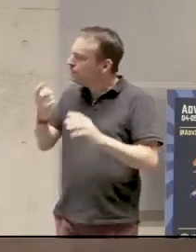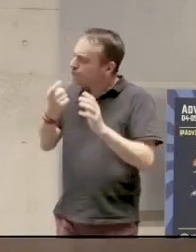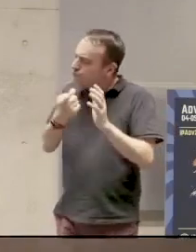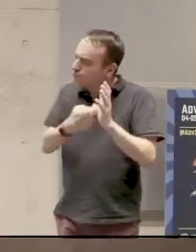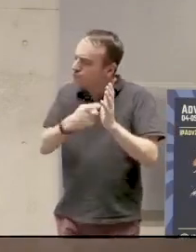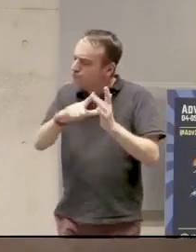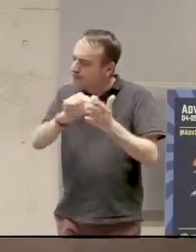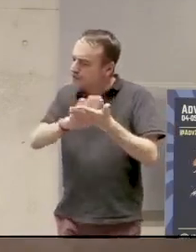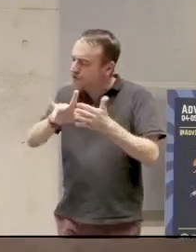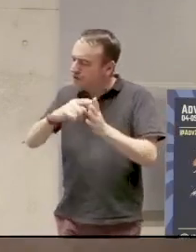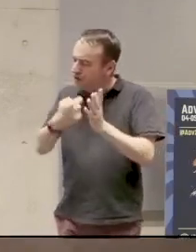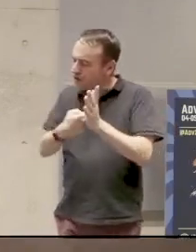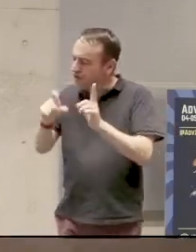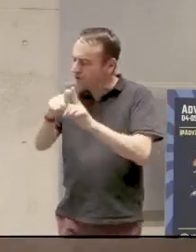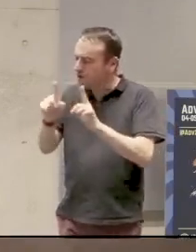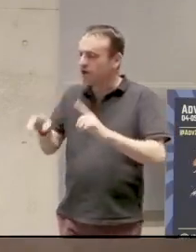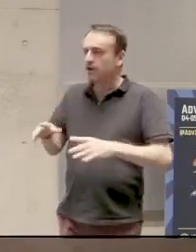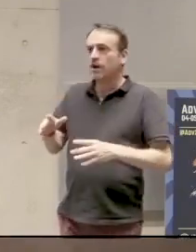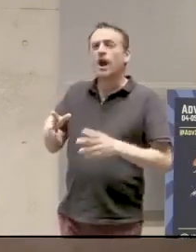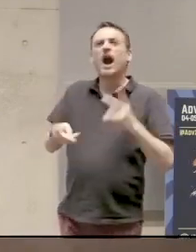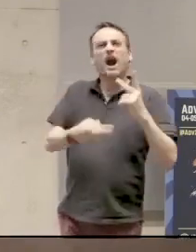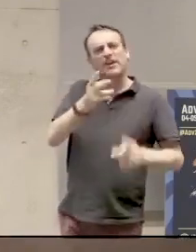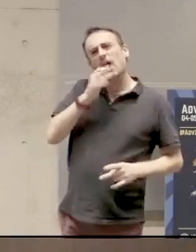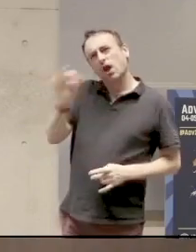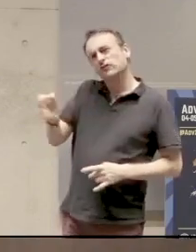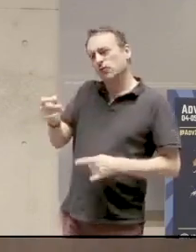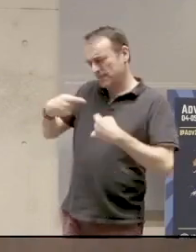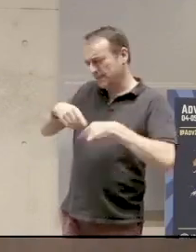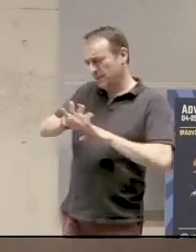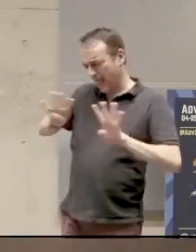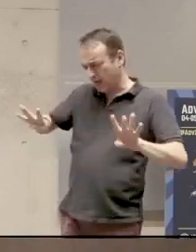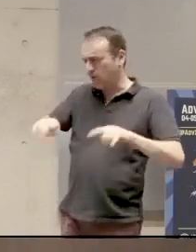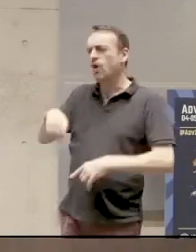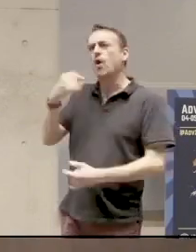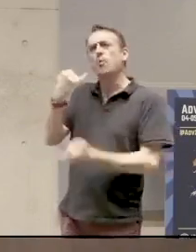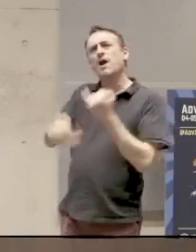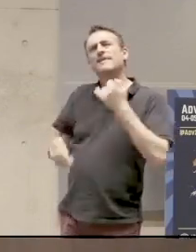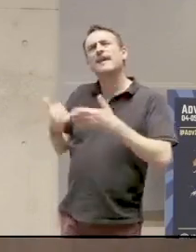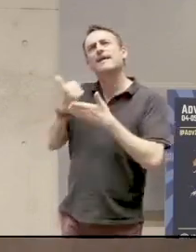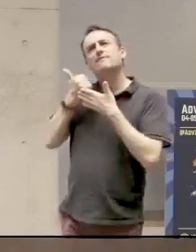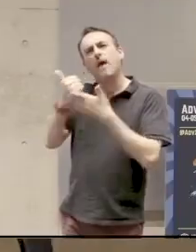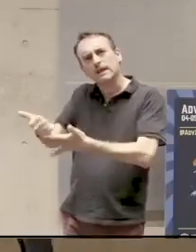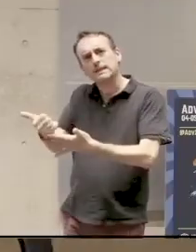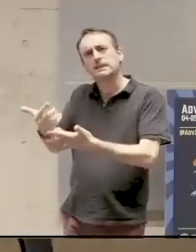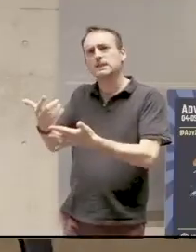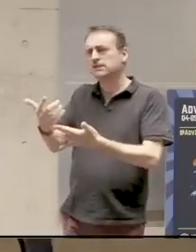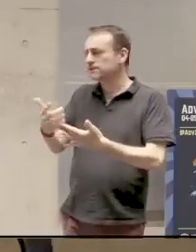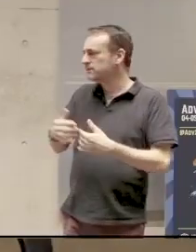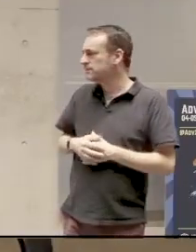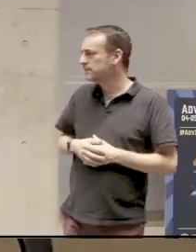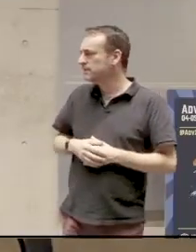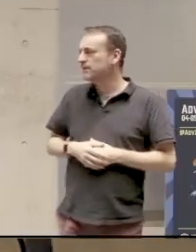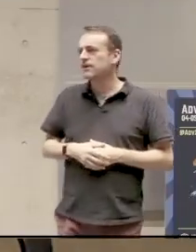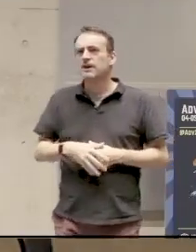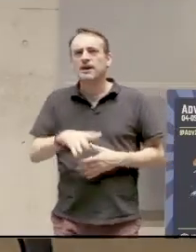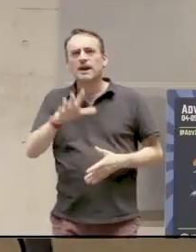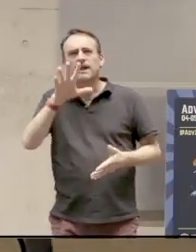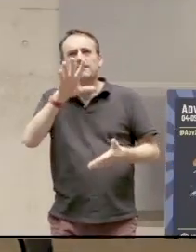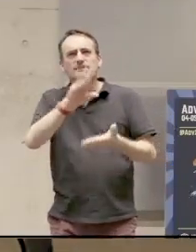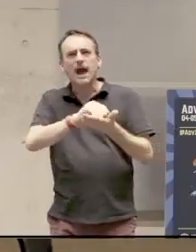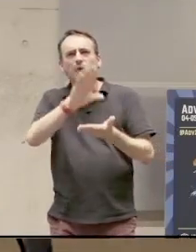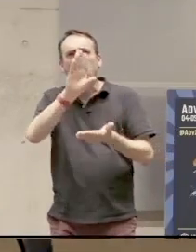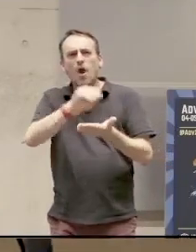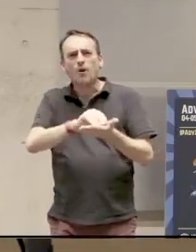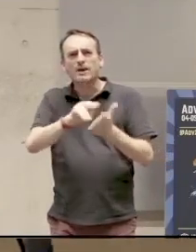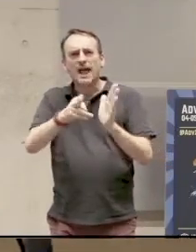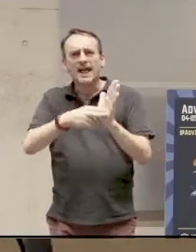be on this panel, what is the worst bit of advice you've given, received, or could give? Download Nelly Coutalot.